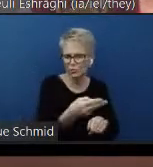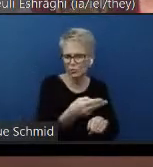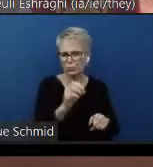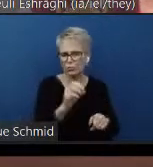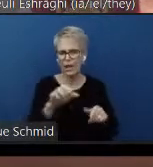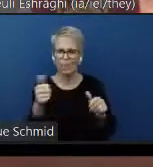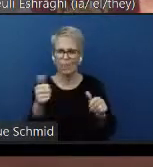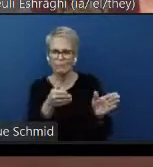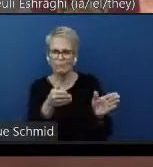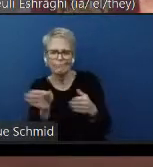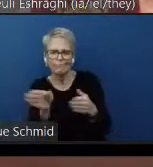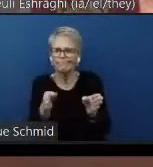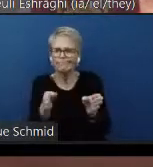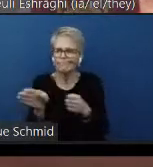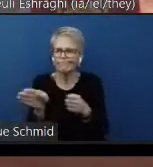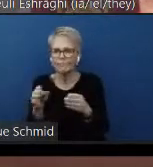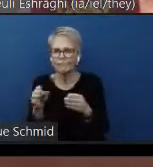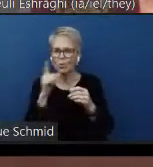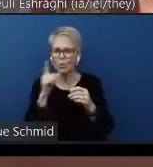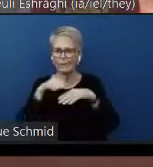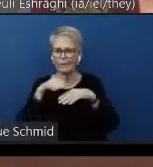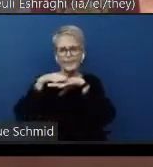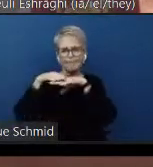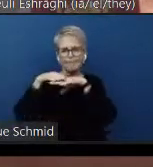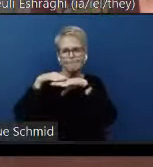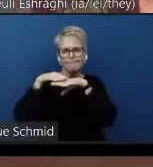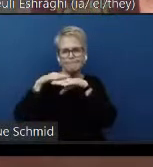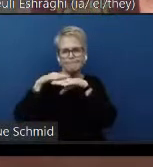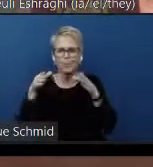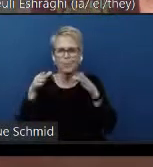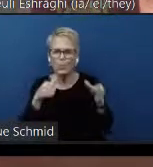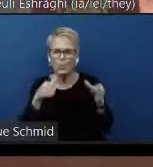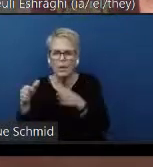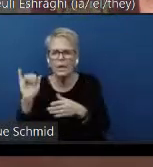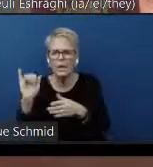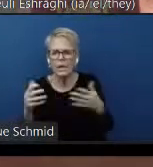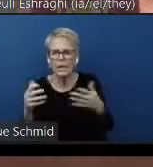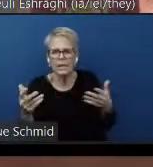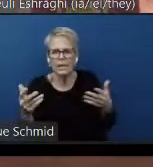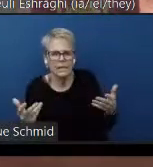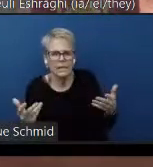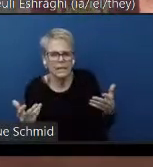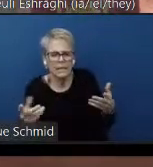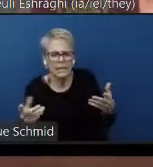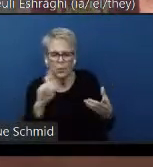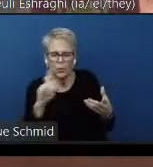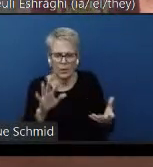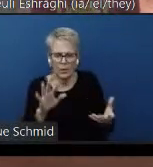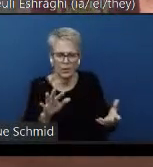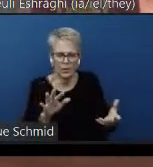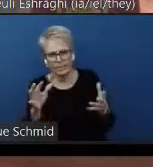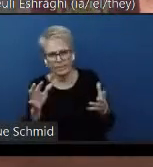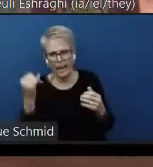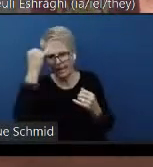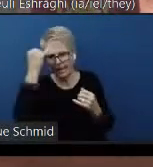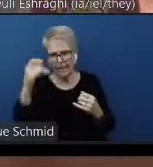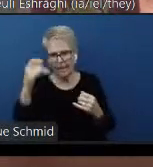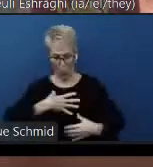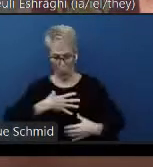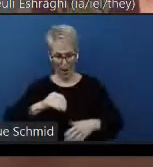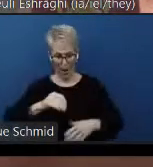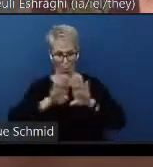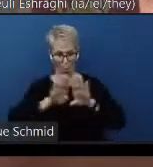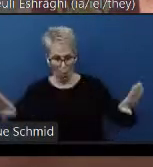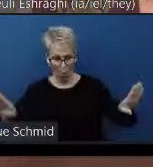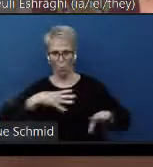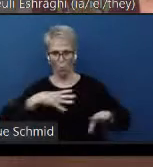very superficial, whatever way that that it kind of disrupts this idea of the white wall and this white